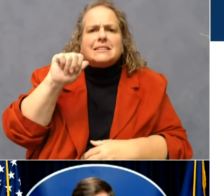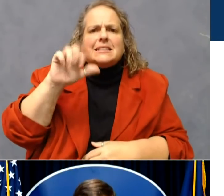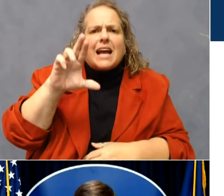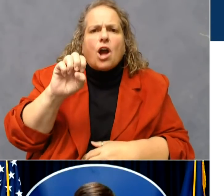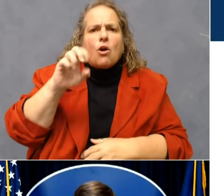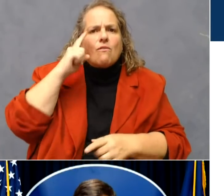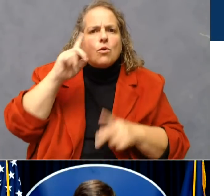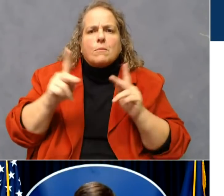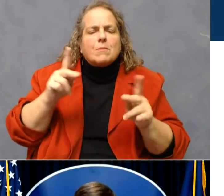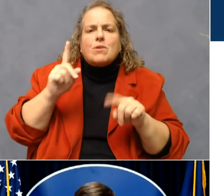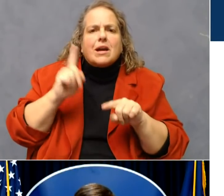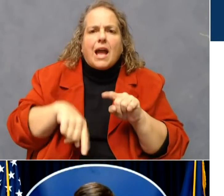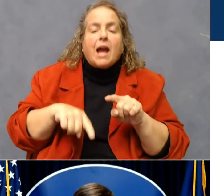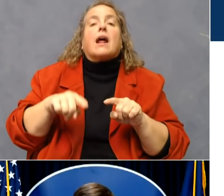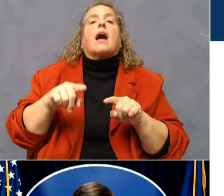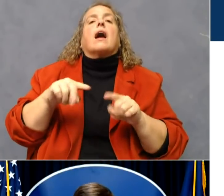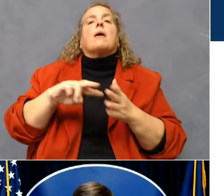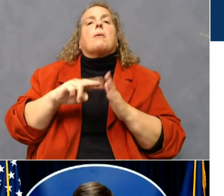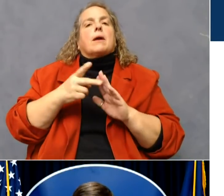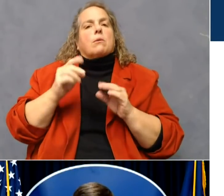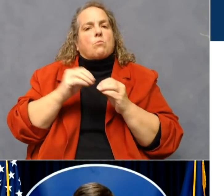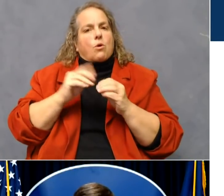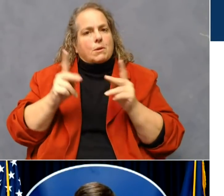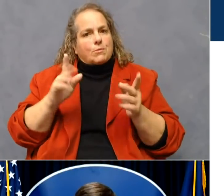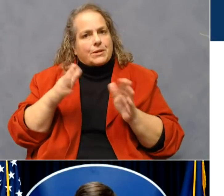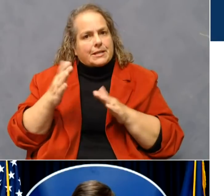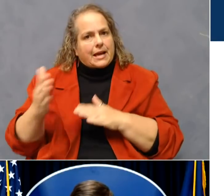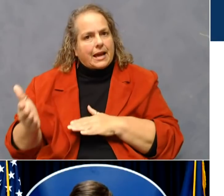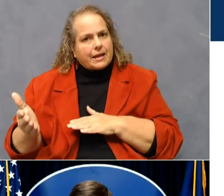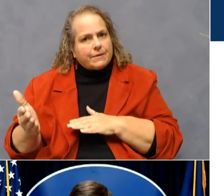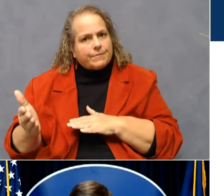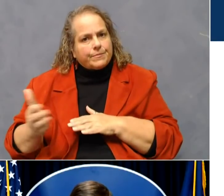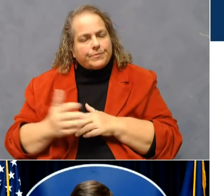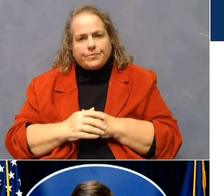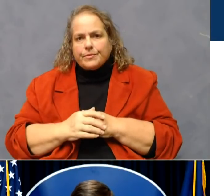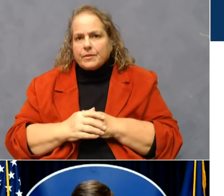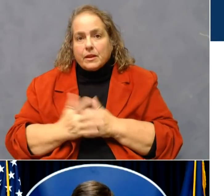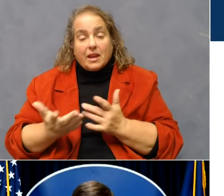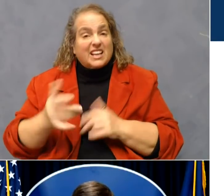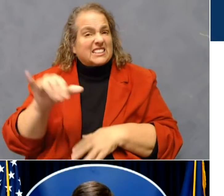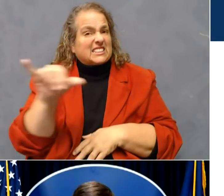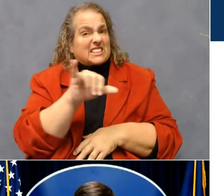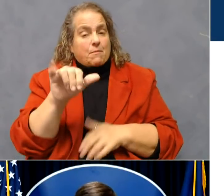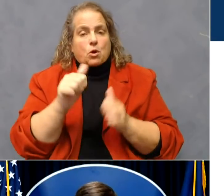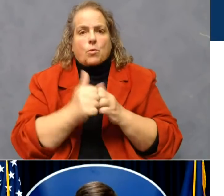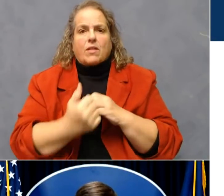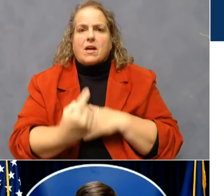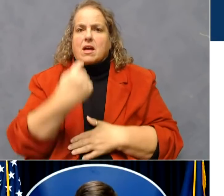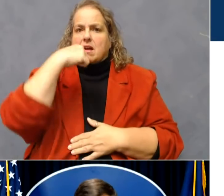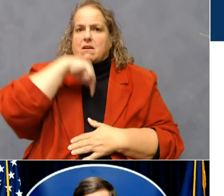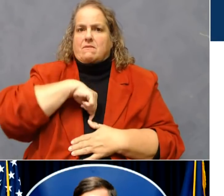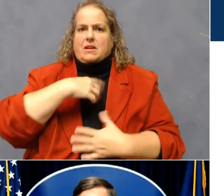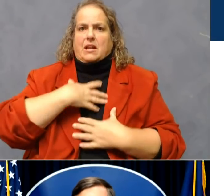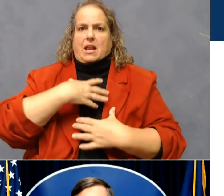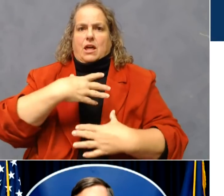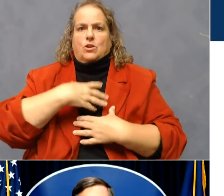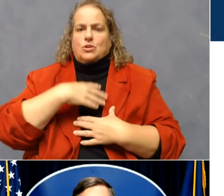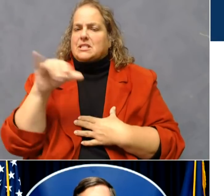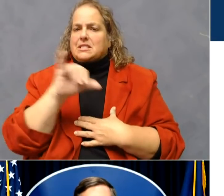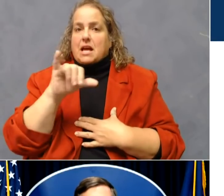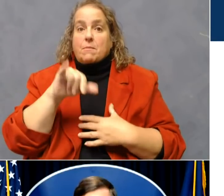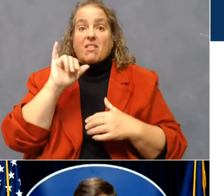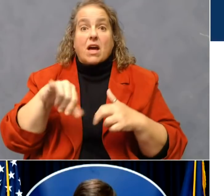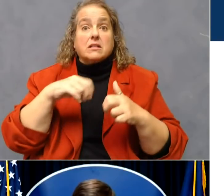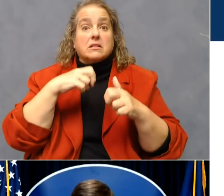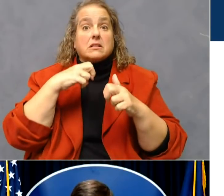to. And so ventilators, the same. This one's tough. I got an email just